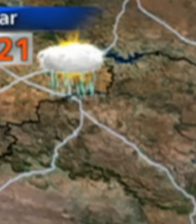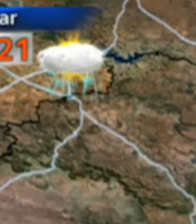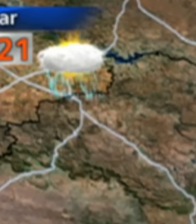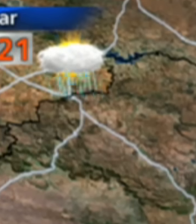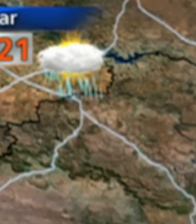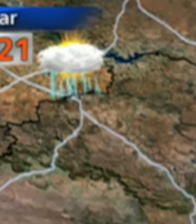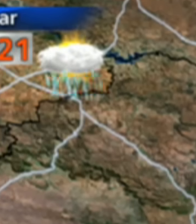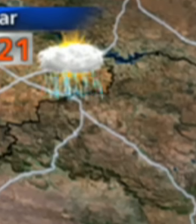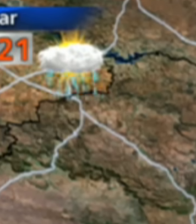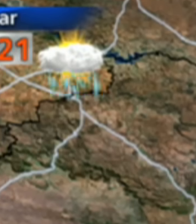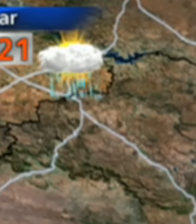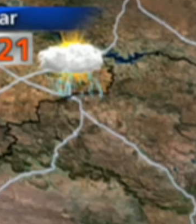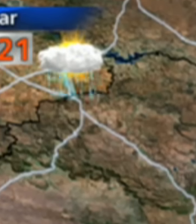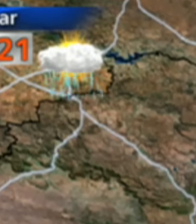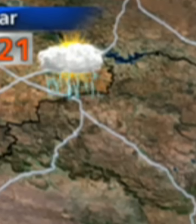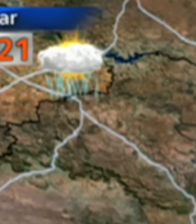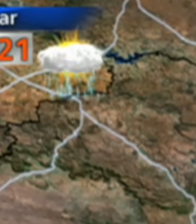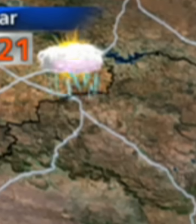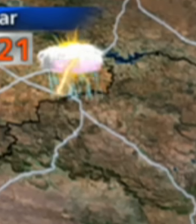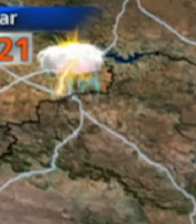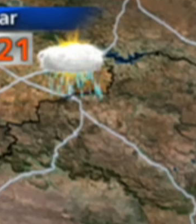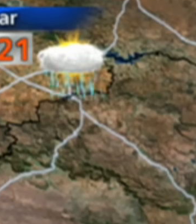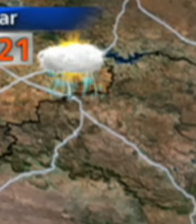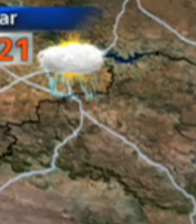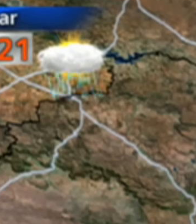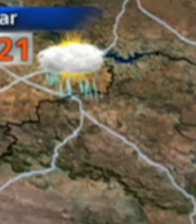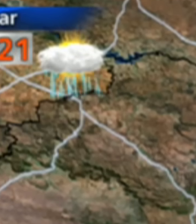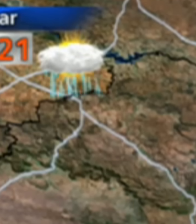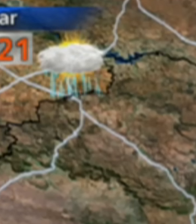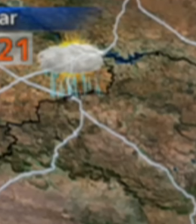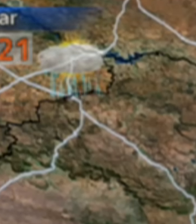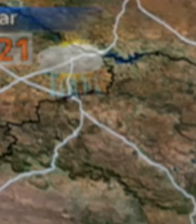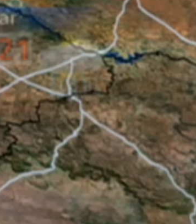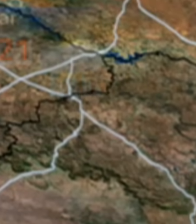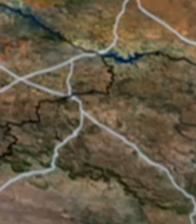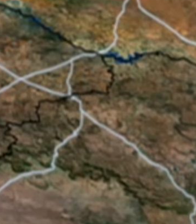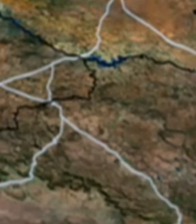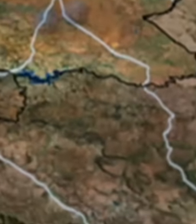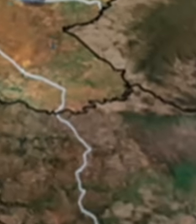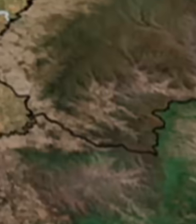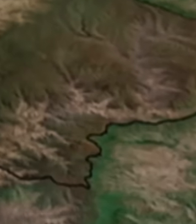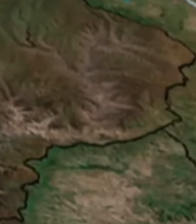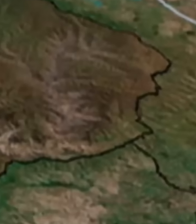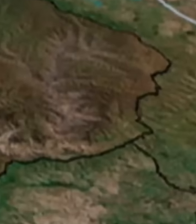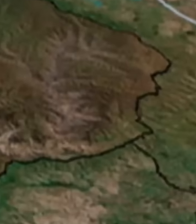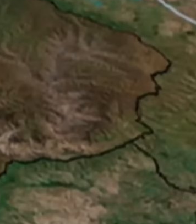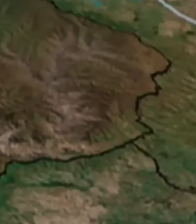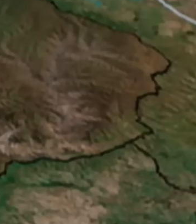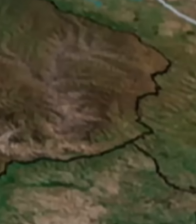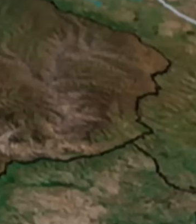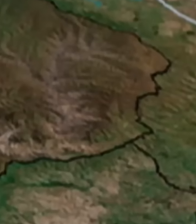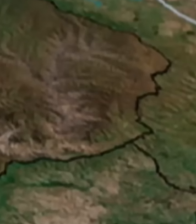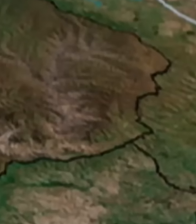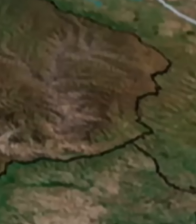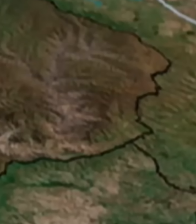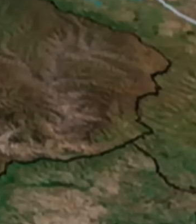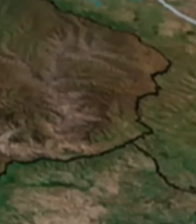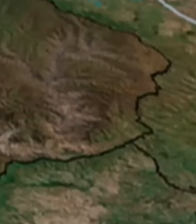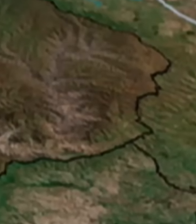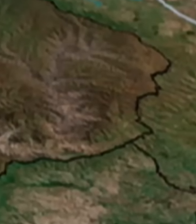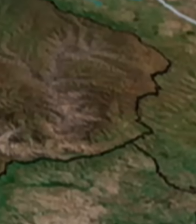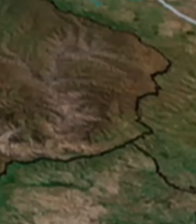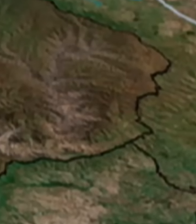itsheleng a diaduma ka Kurumane Kimberley o tla ho futhumale empa re shebile ka Sutherland sentse ke salwa le hona ka Calvania msimba ka jeno ho